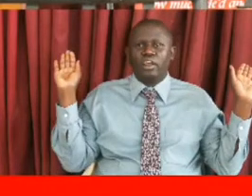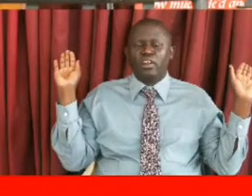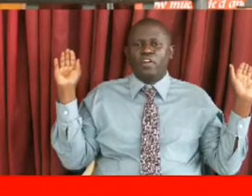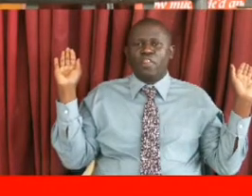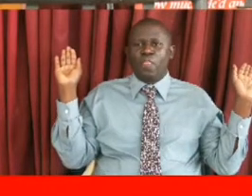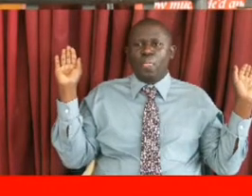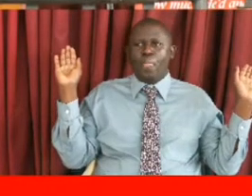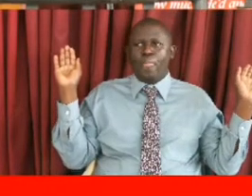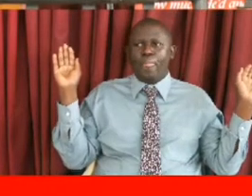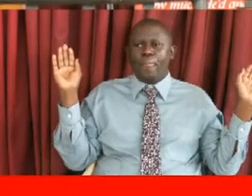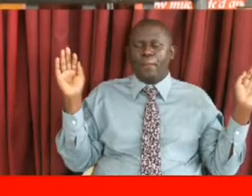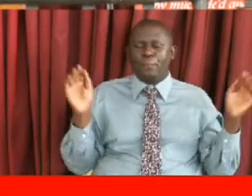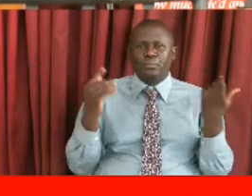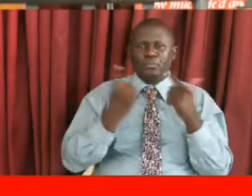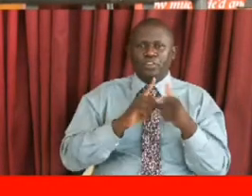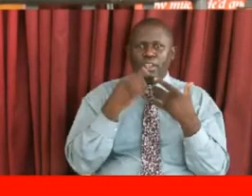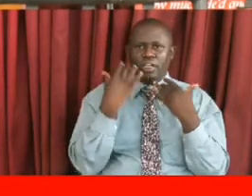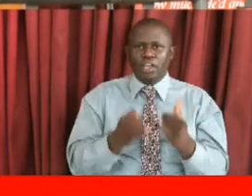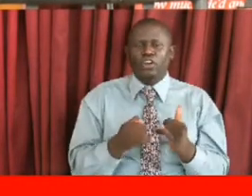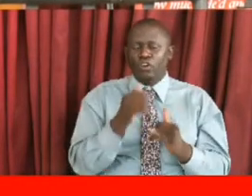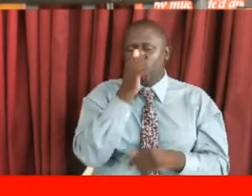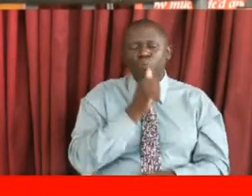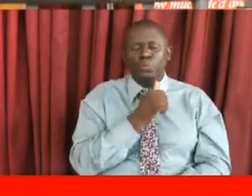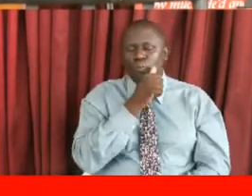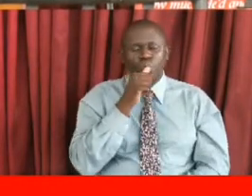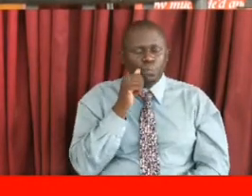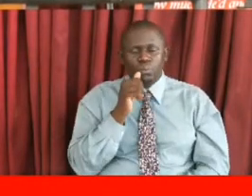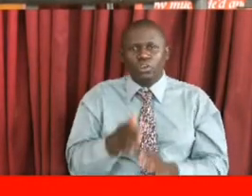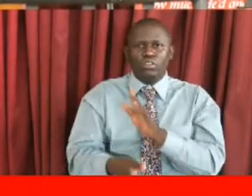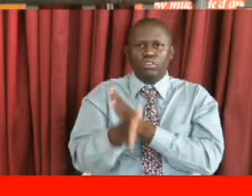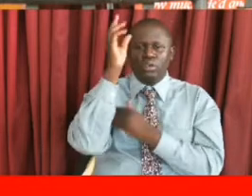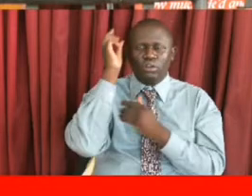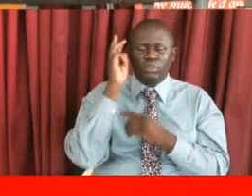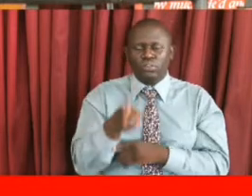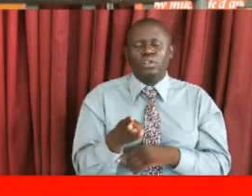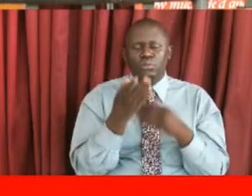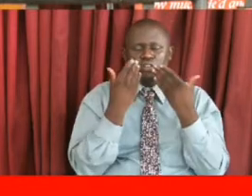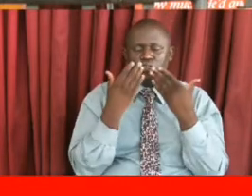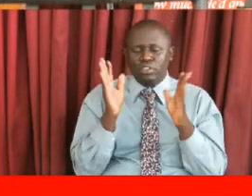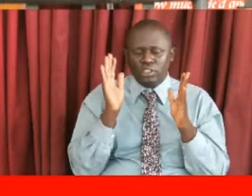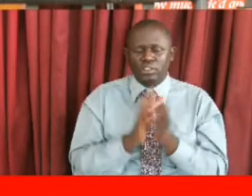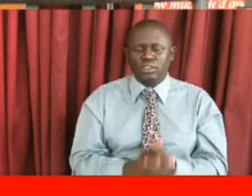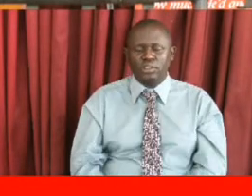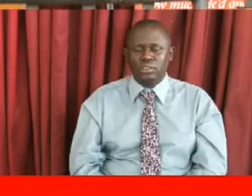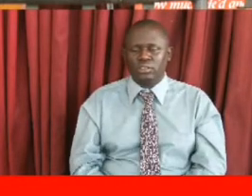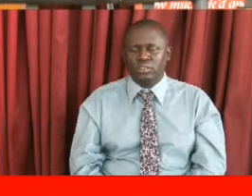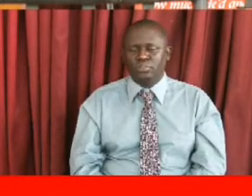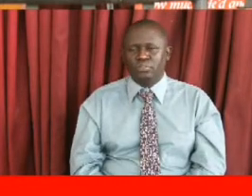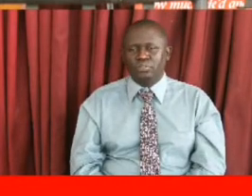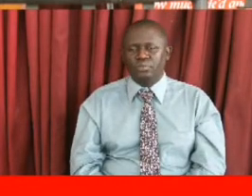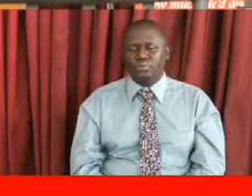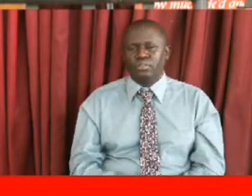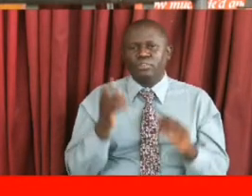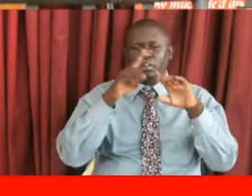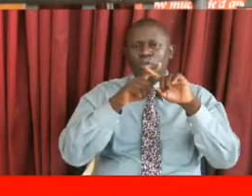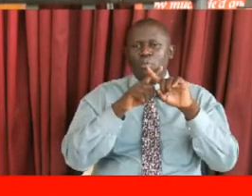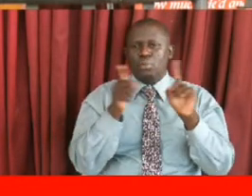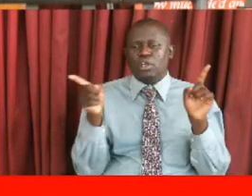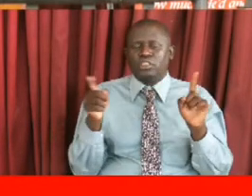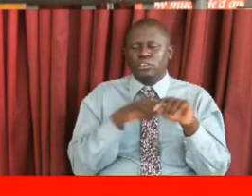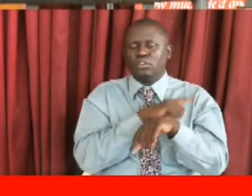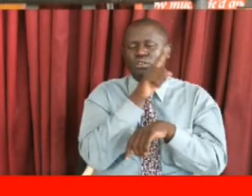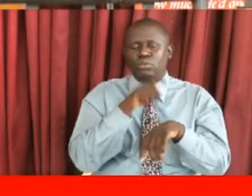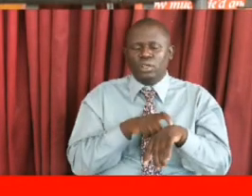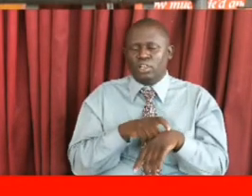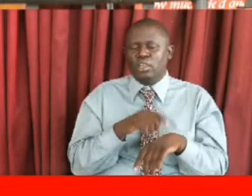open the mystery of God would be finished hold but when are the days when the mysteries